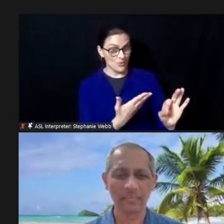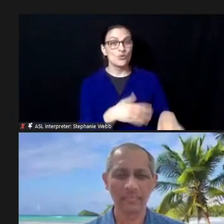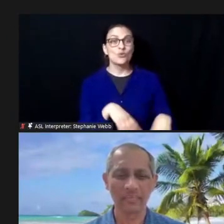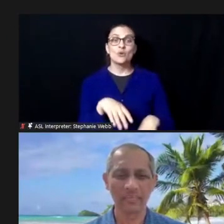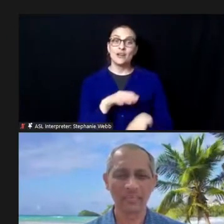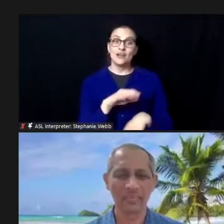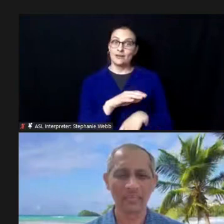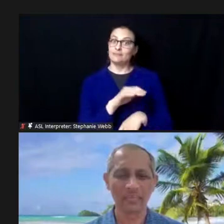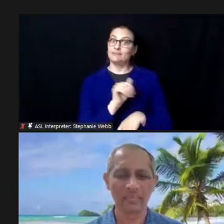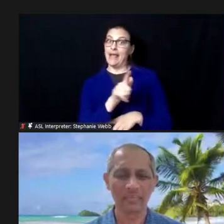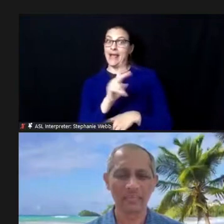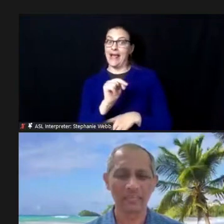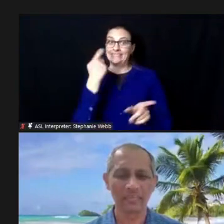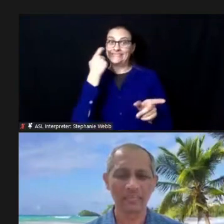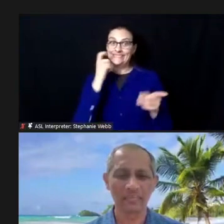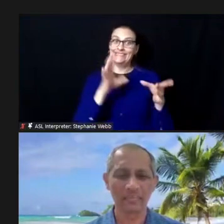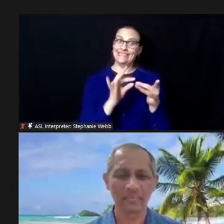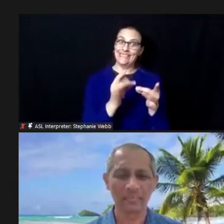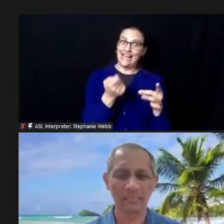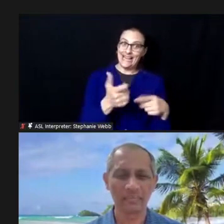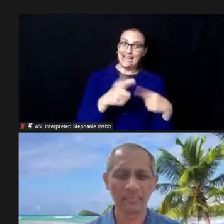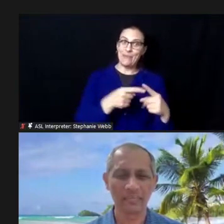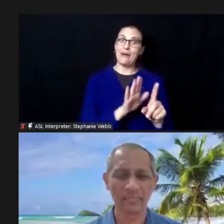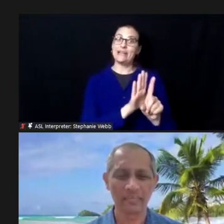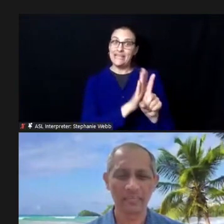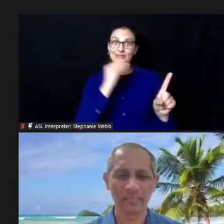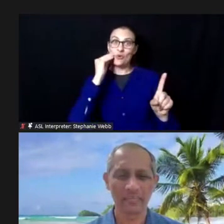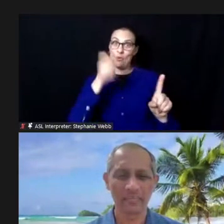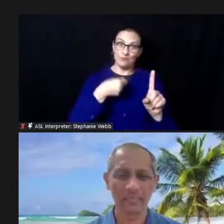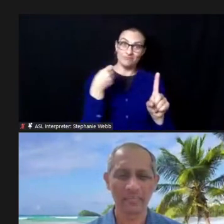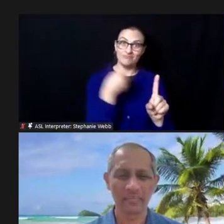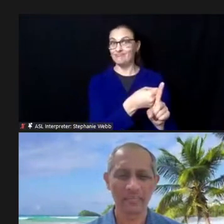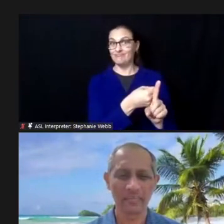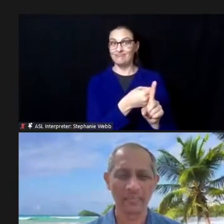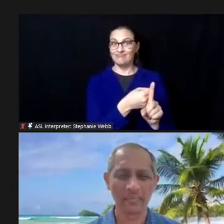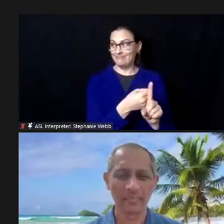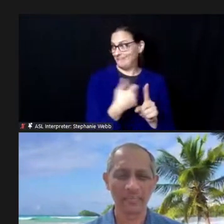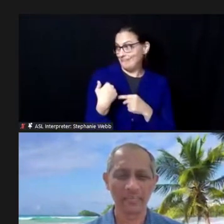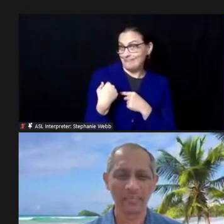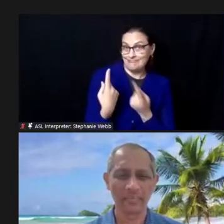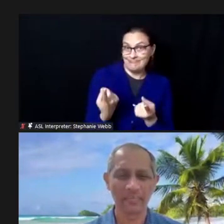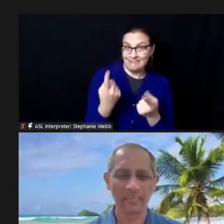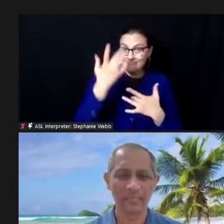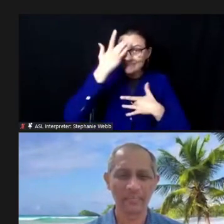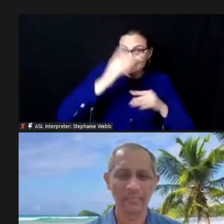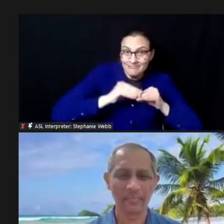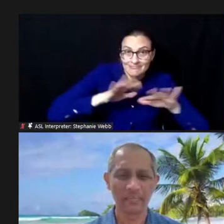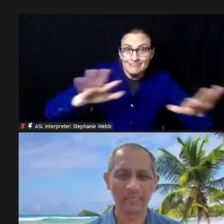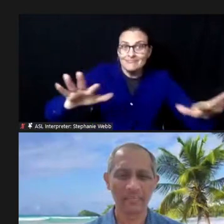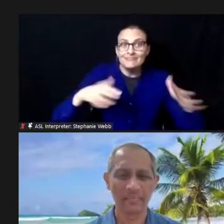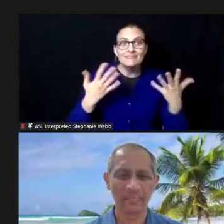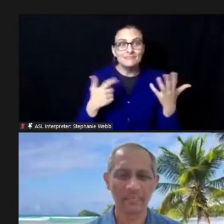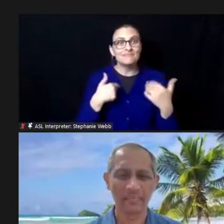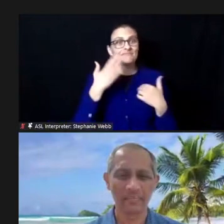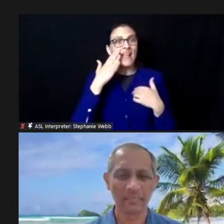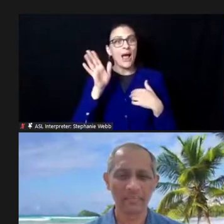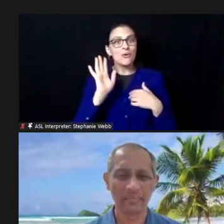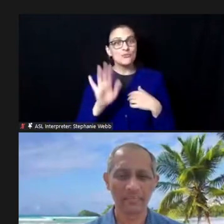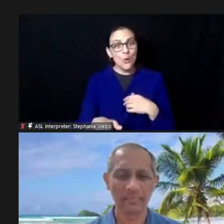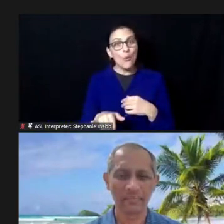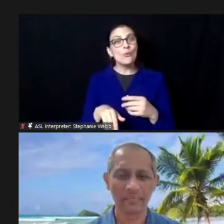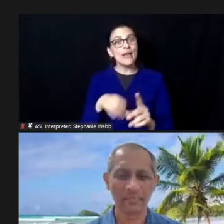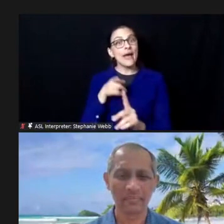And I know that you talked about that during the pandemic, you were really looking for a less expensive broadband